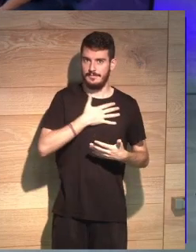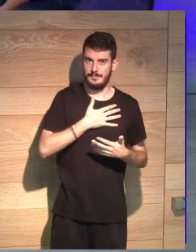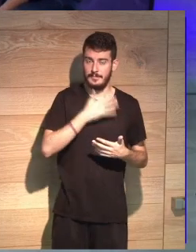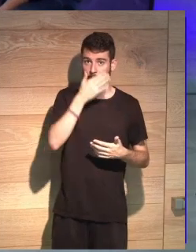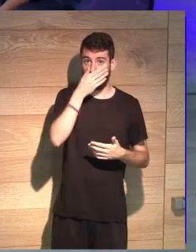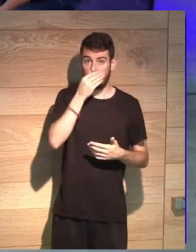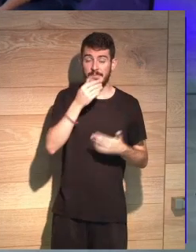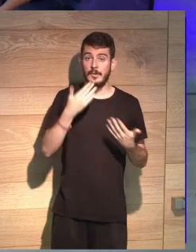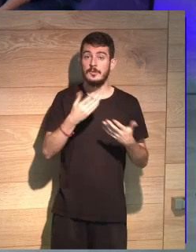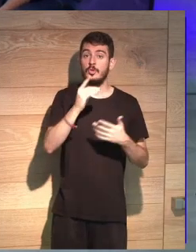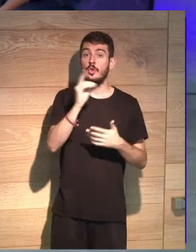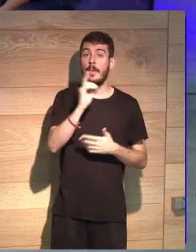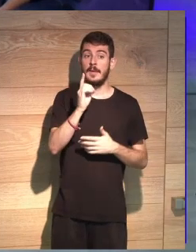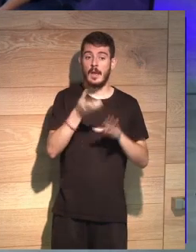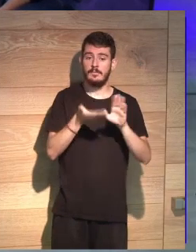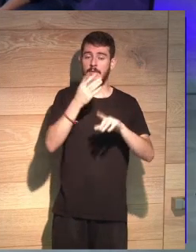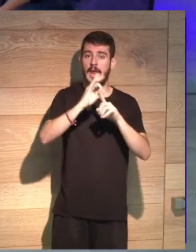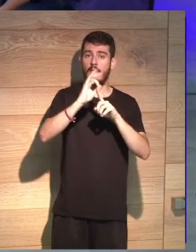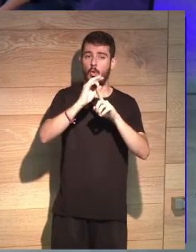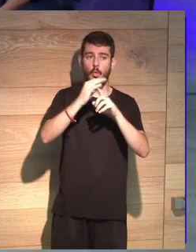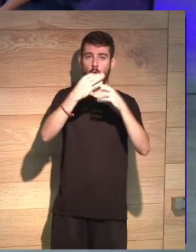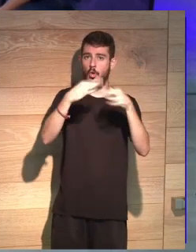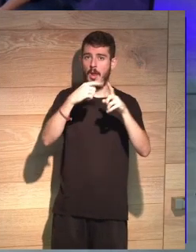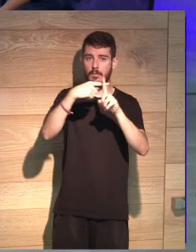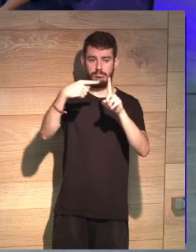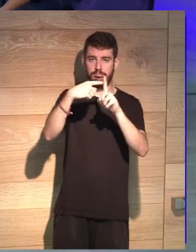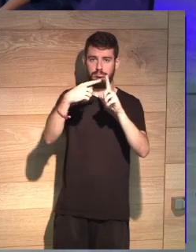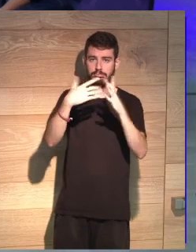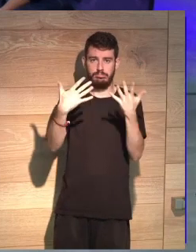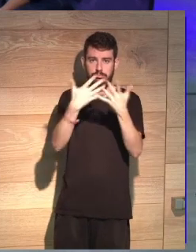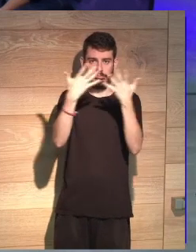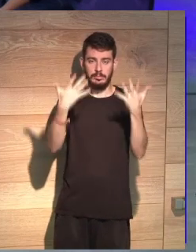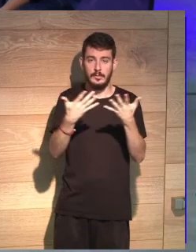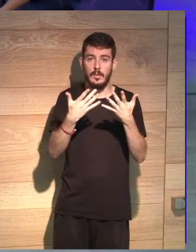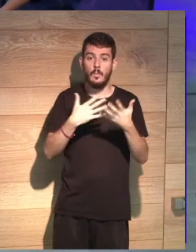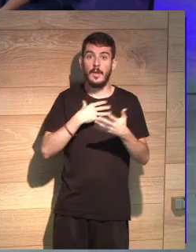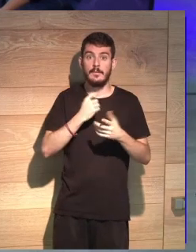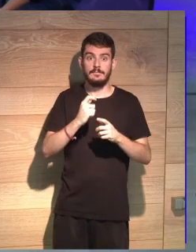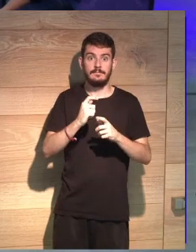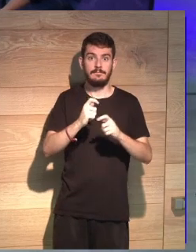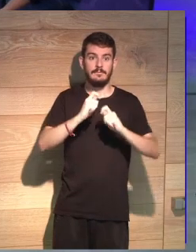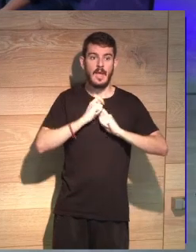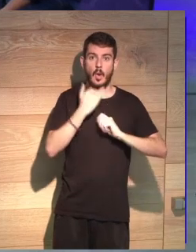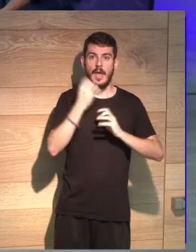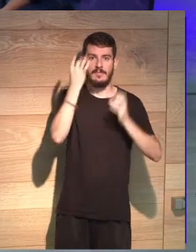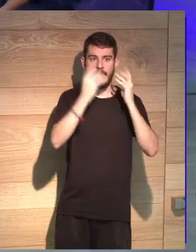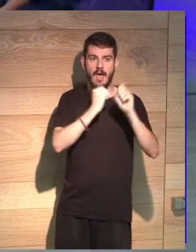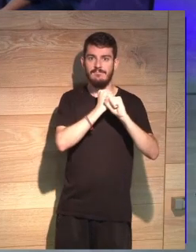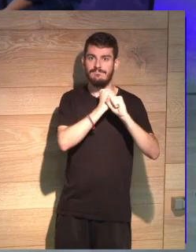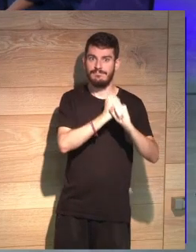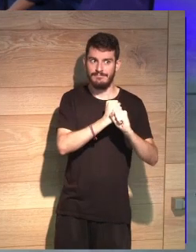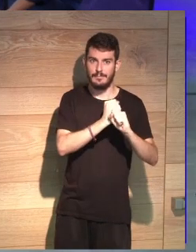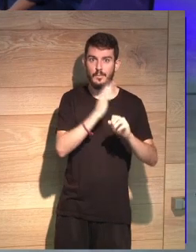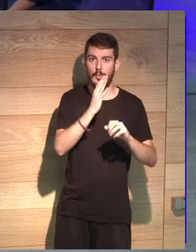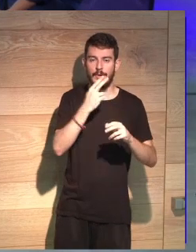of interest of doing things. So if we have the right levels of dopamine, we might be enabled